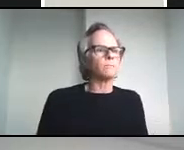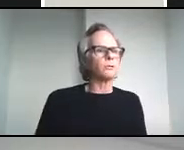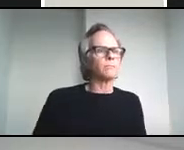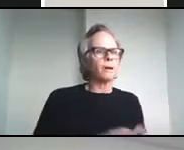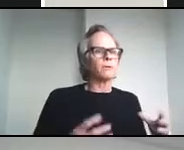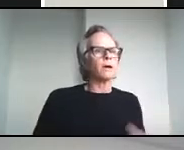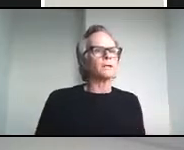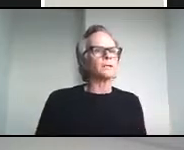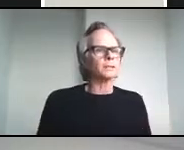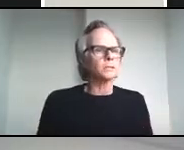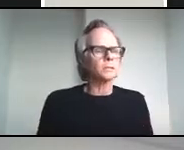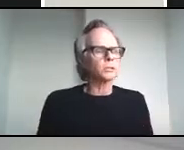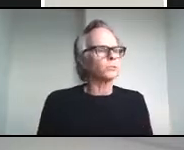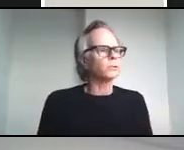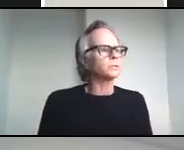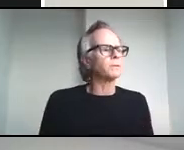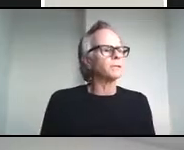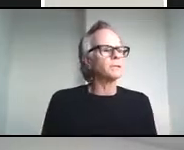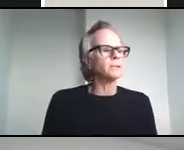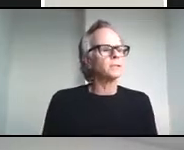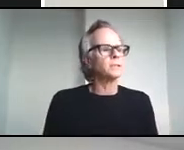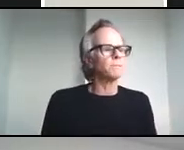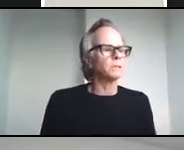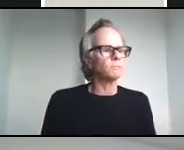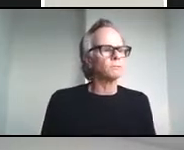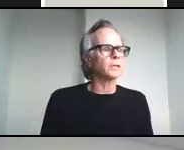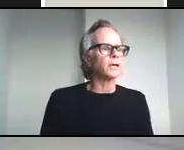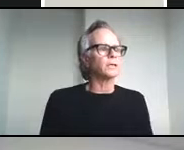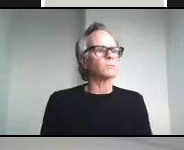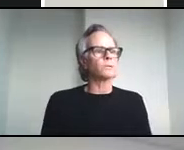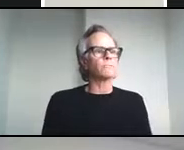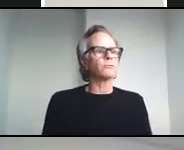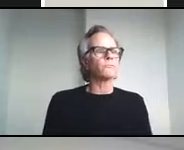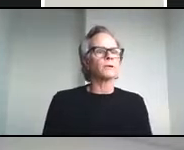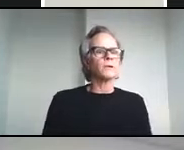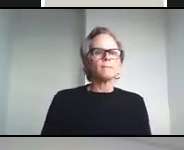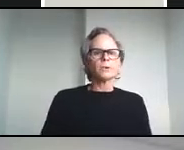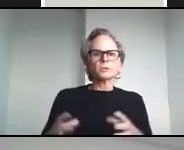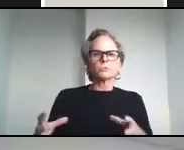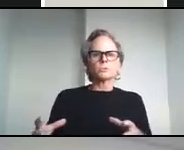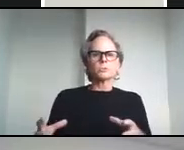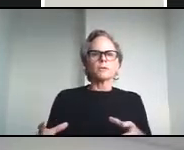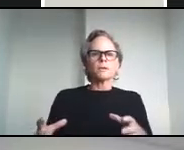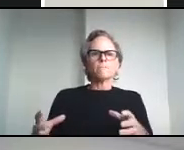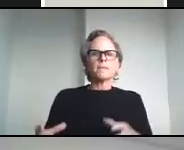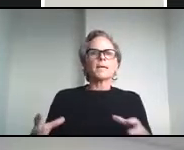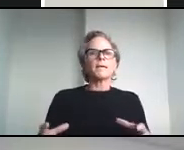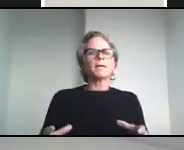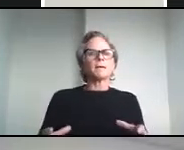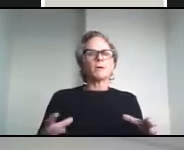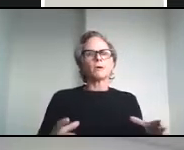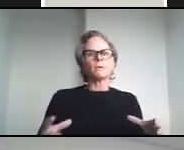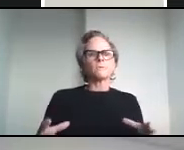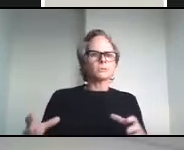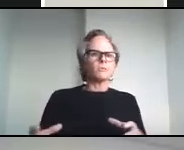to sort of put in proper context the children's space and the teen space that we're tasked with improving, but also just